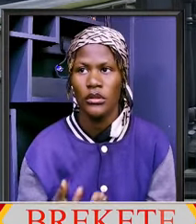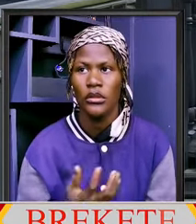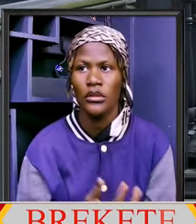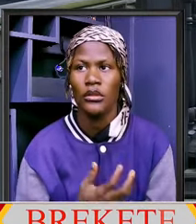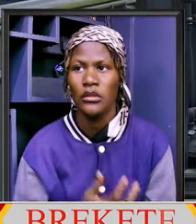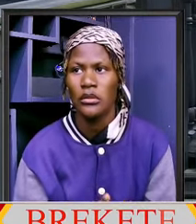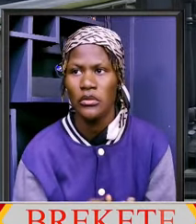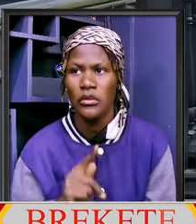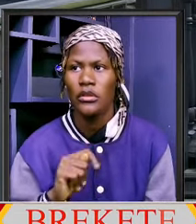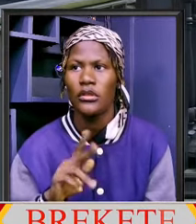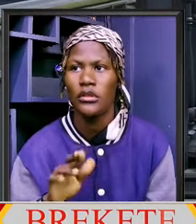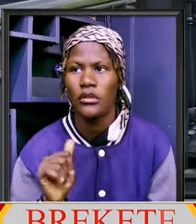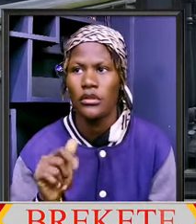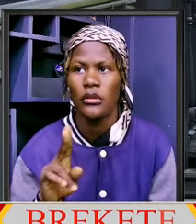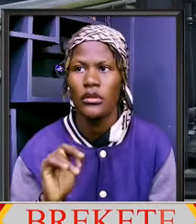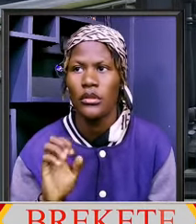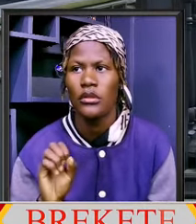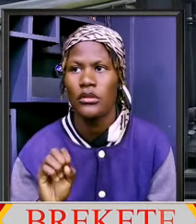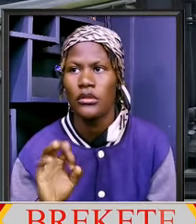transfer?